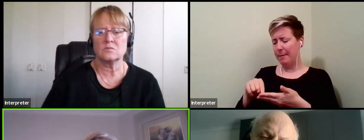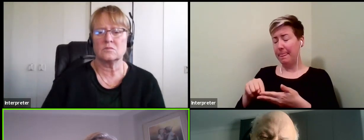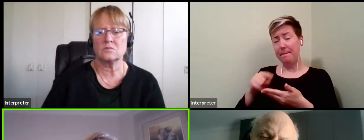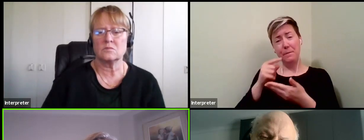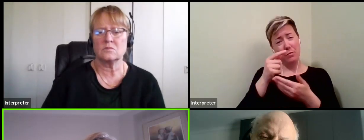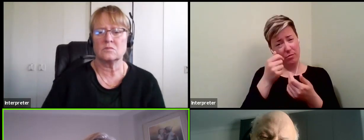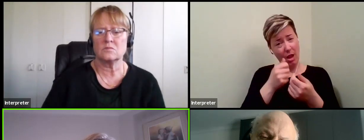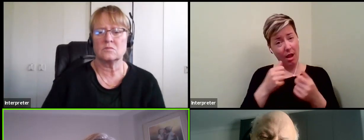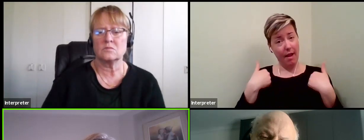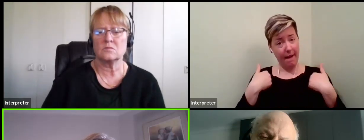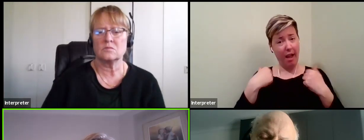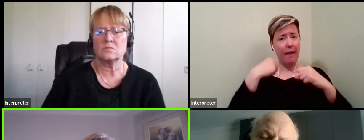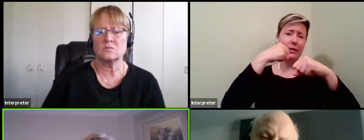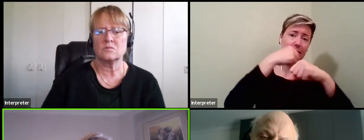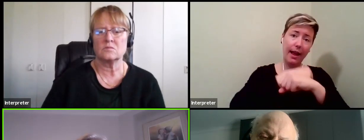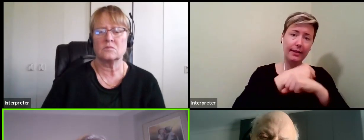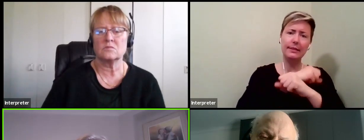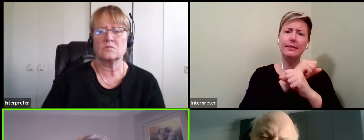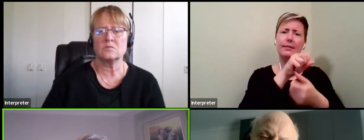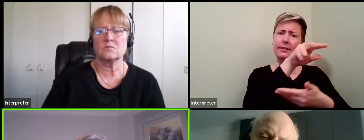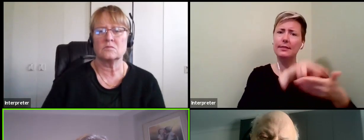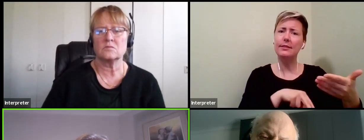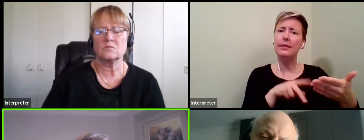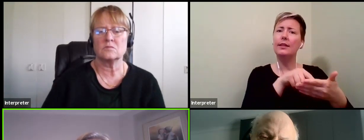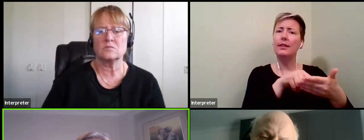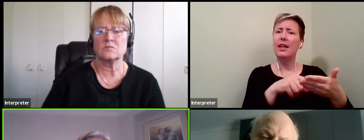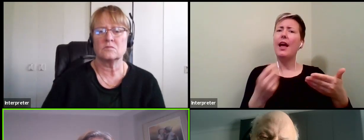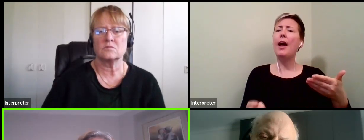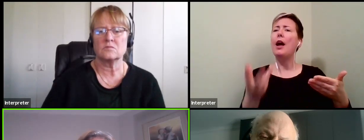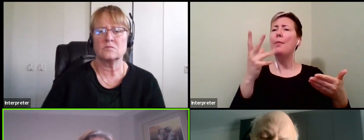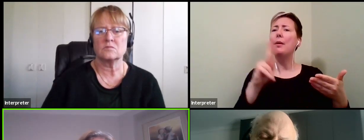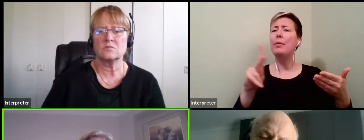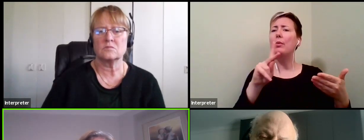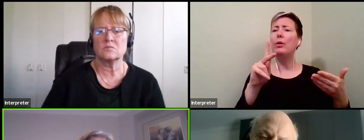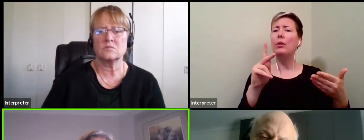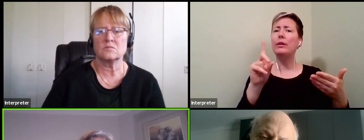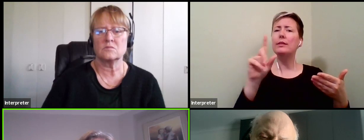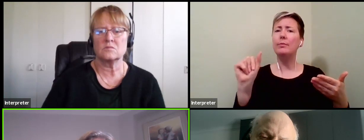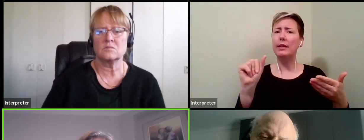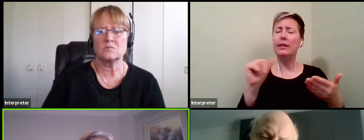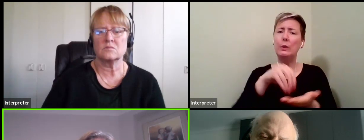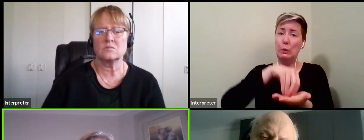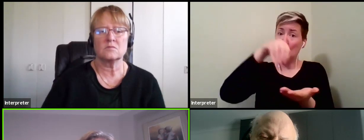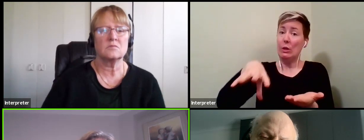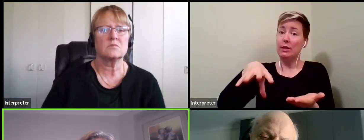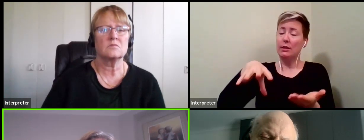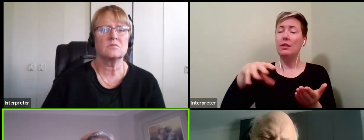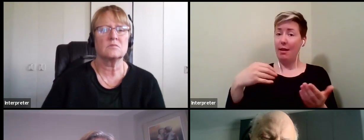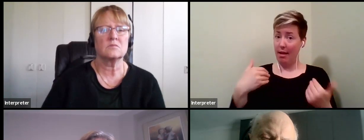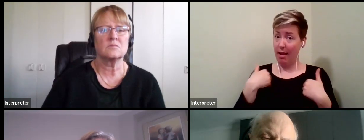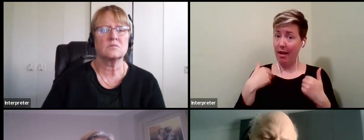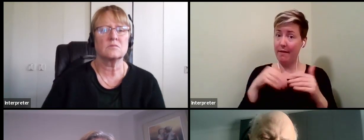how many students with special needs have access to a computer and high-speed internet at home? No, there is